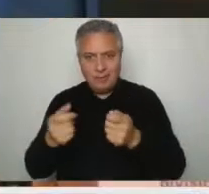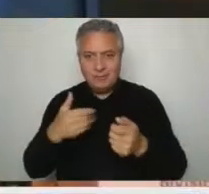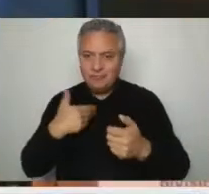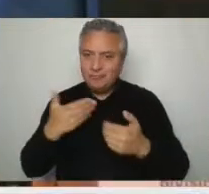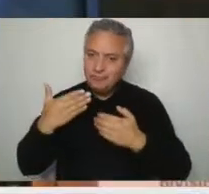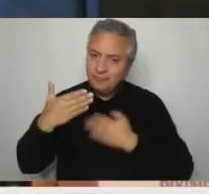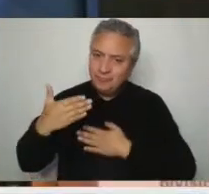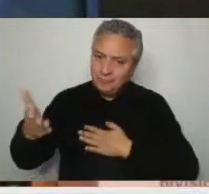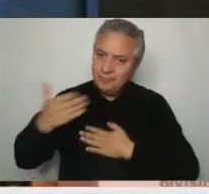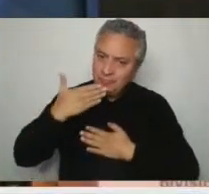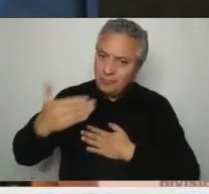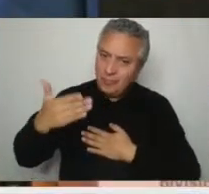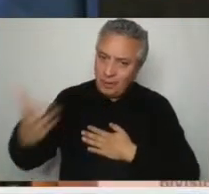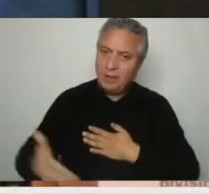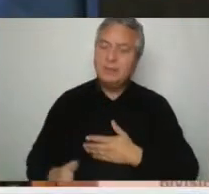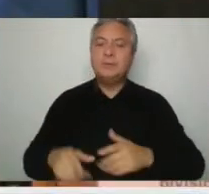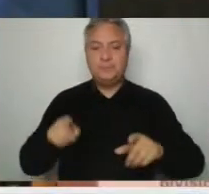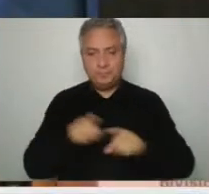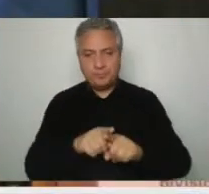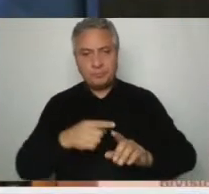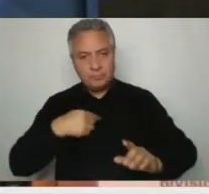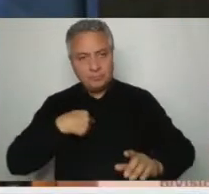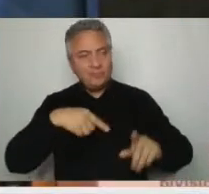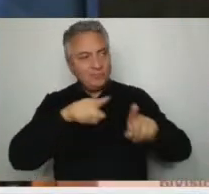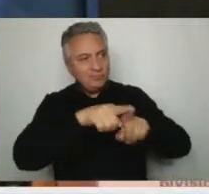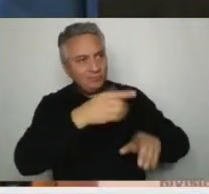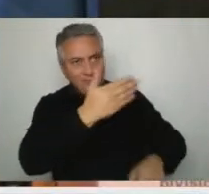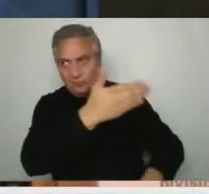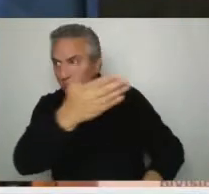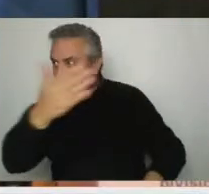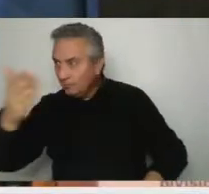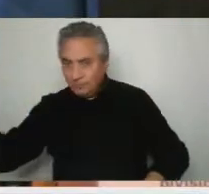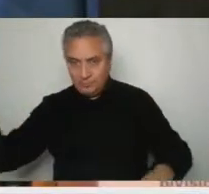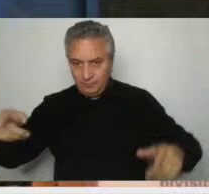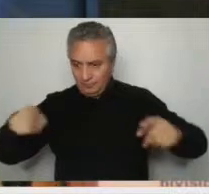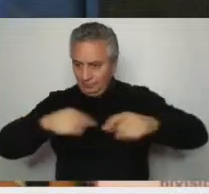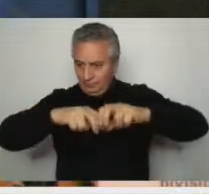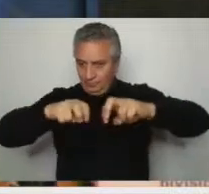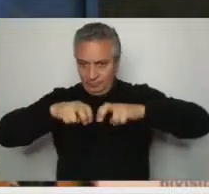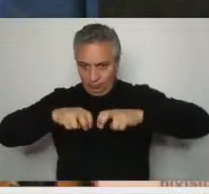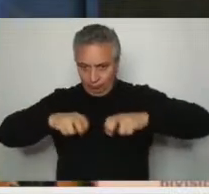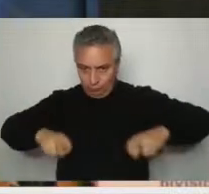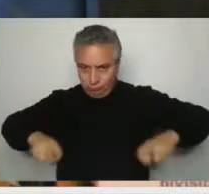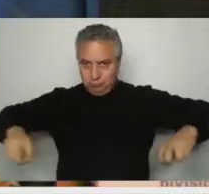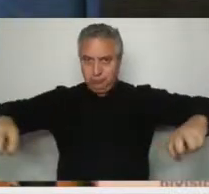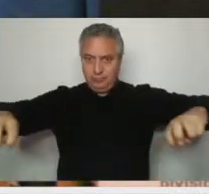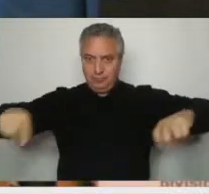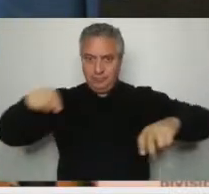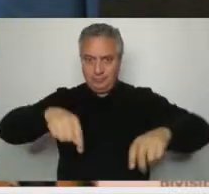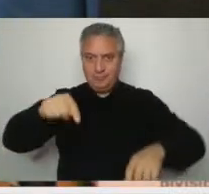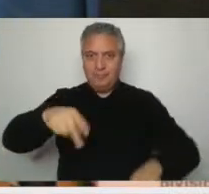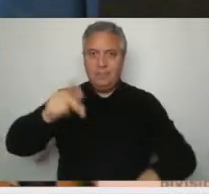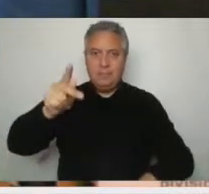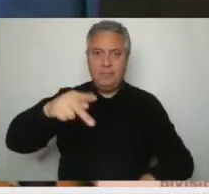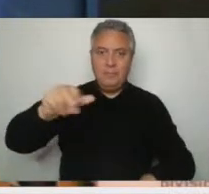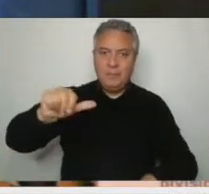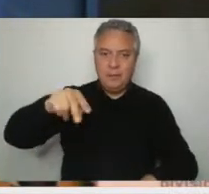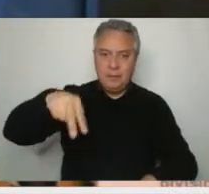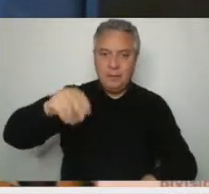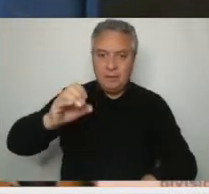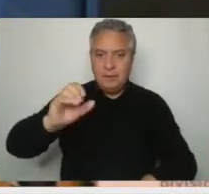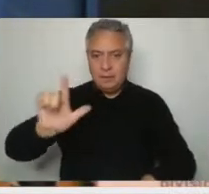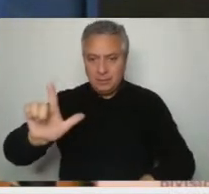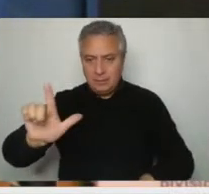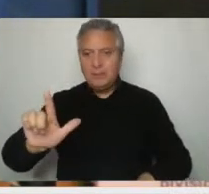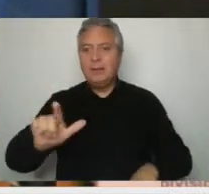moderator of this session, and a special greeting, of course, to those that comprise this panel discussion. It's an honor for me